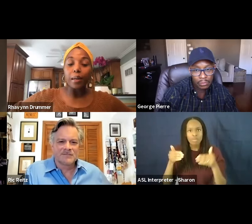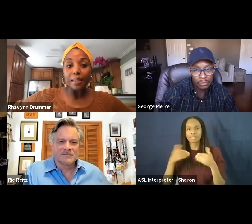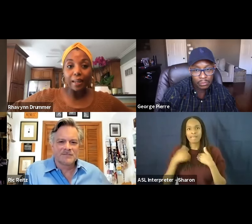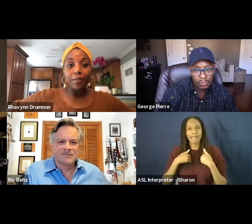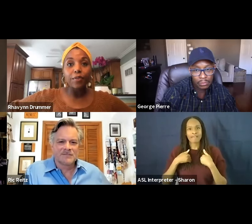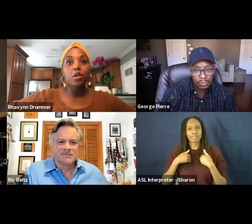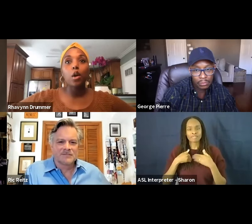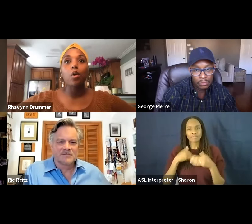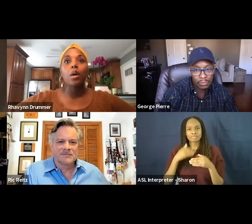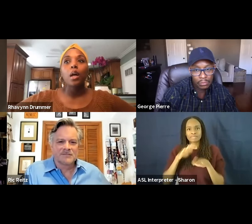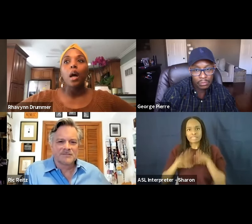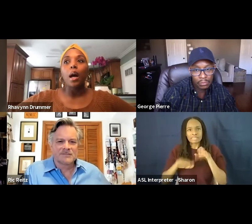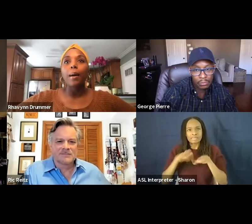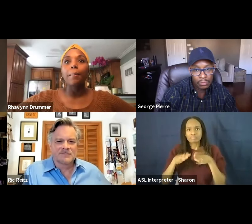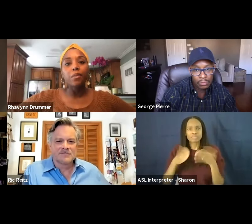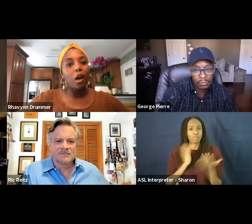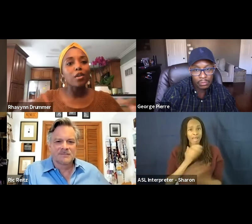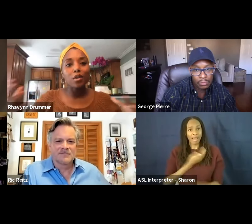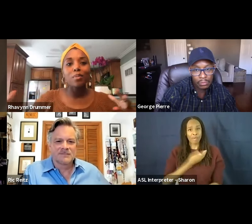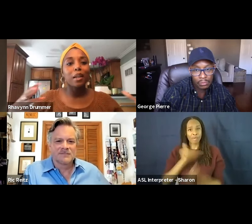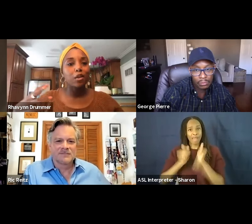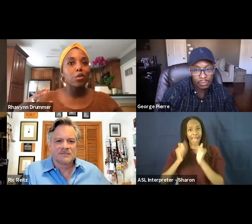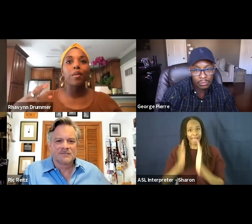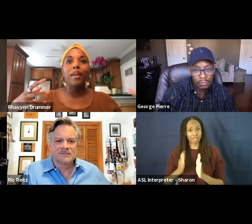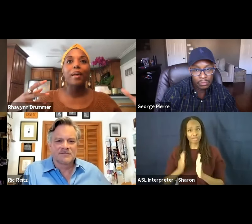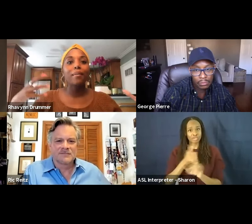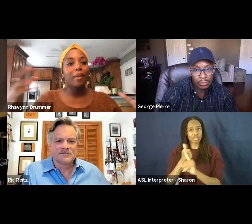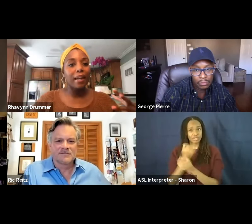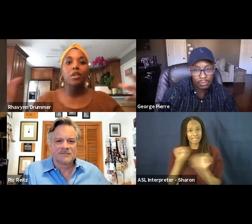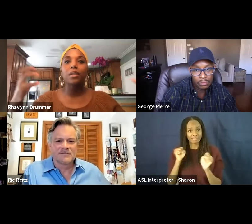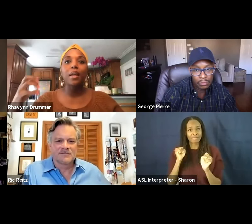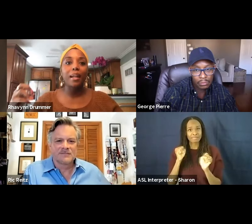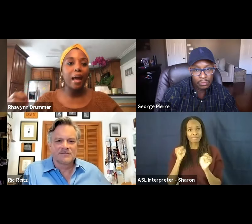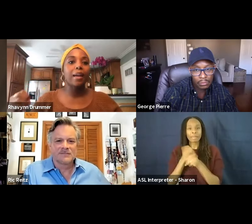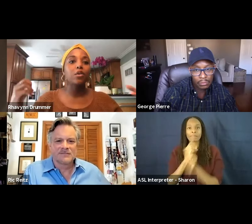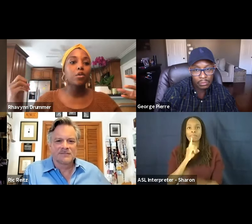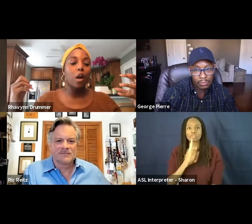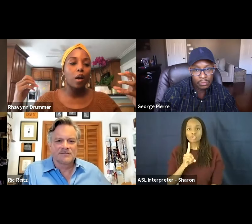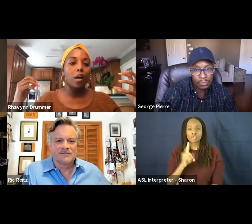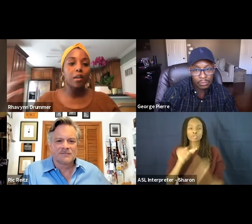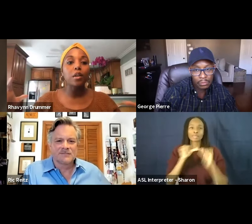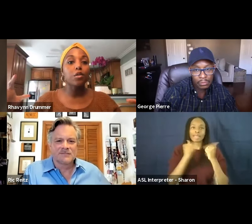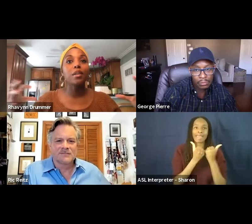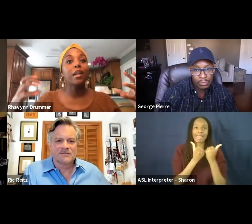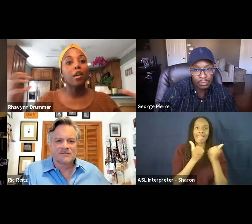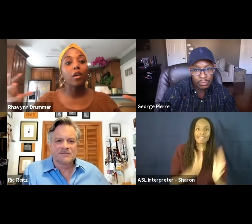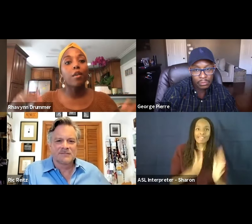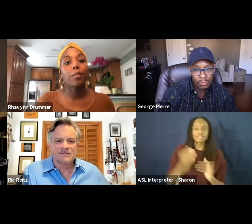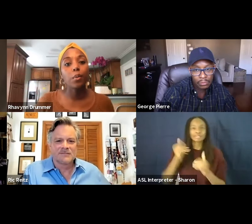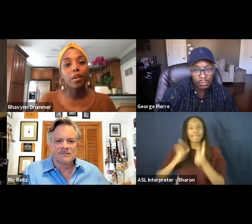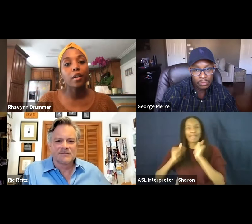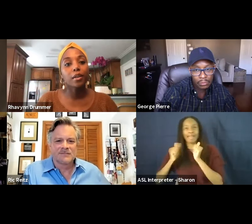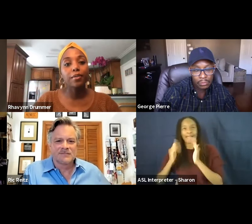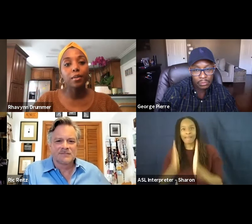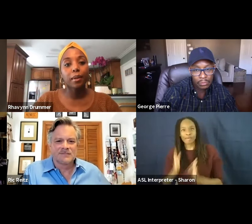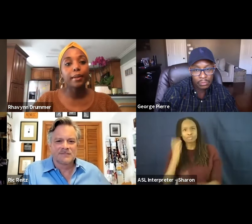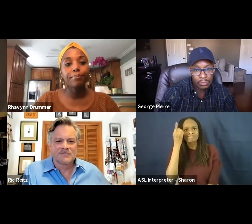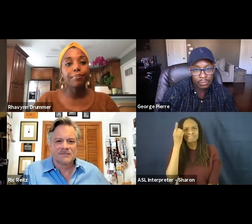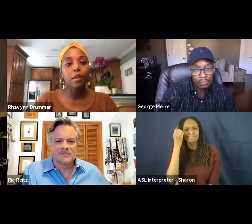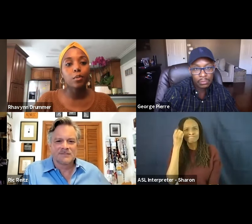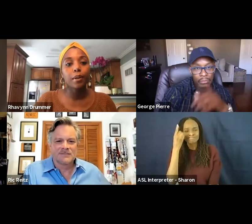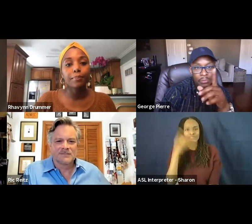crew safe. So also just making sure that agents and actors are understand and are comfortable with our safety